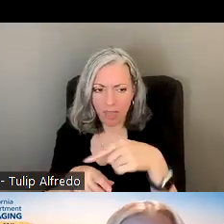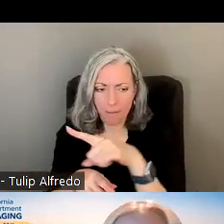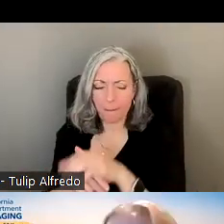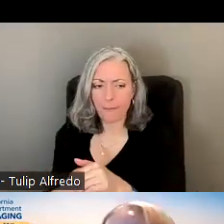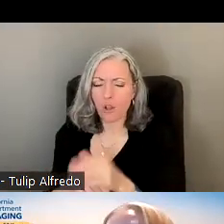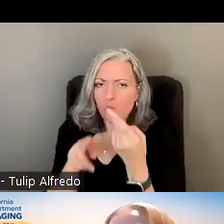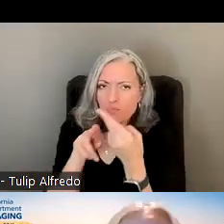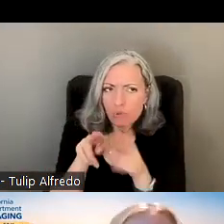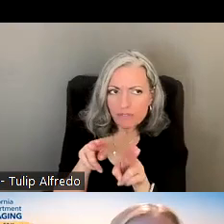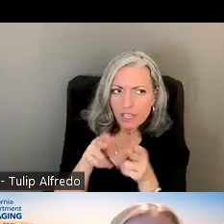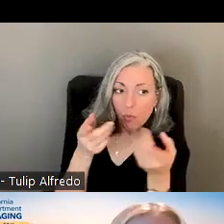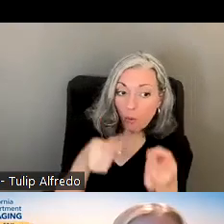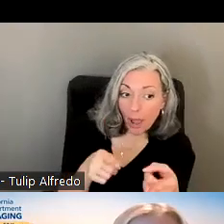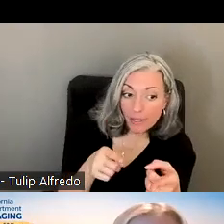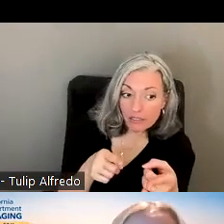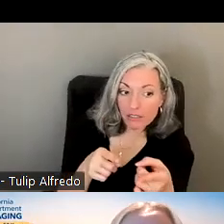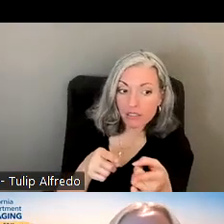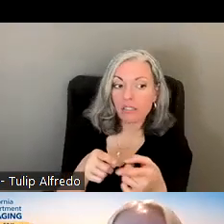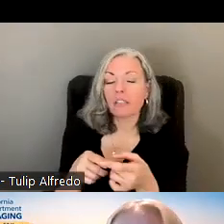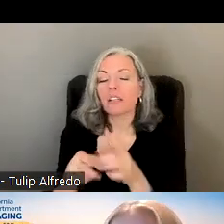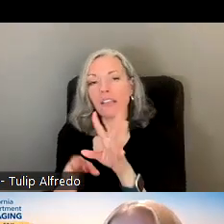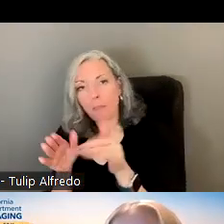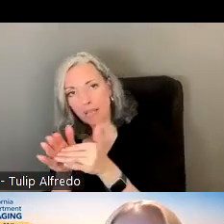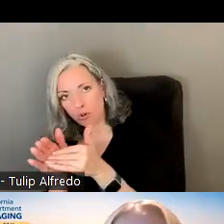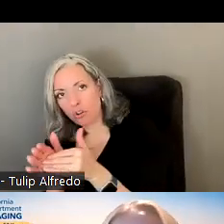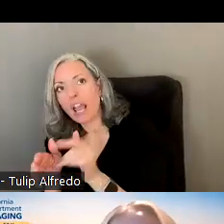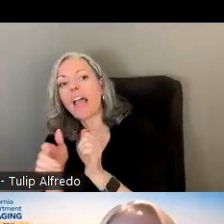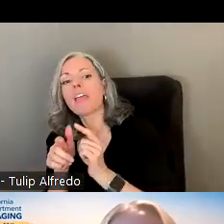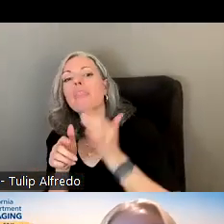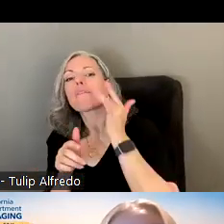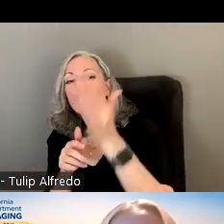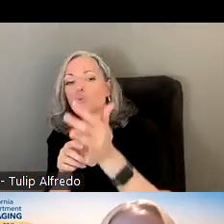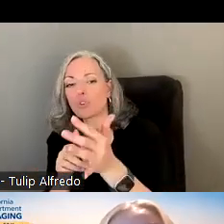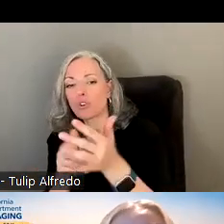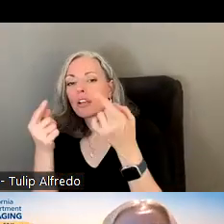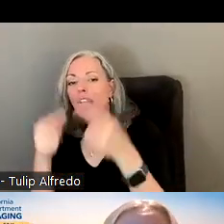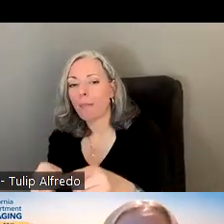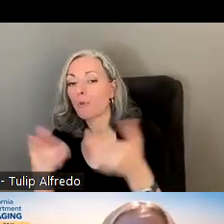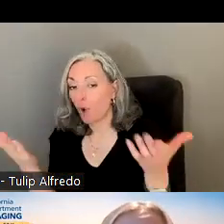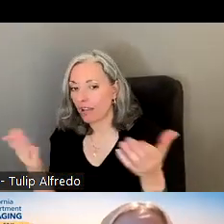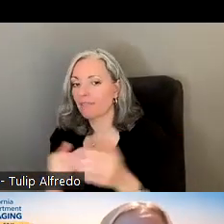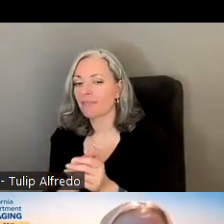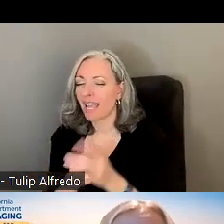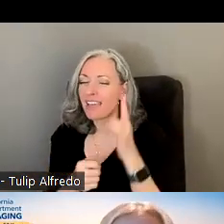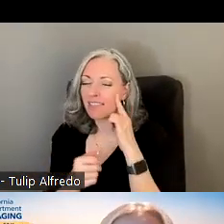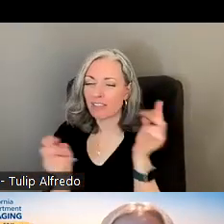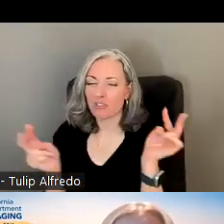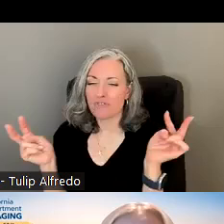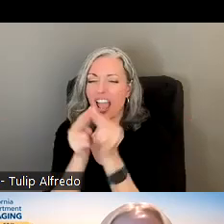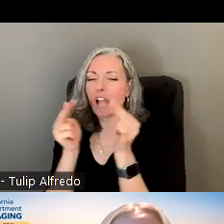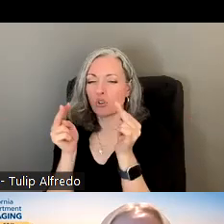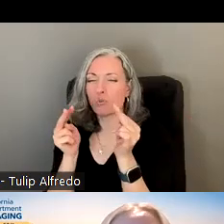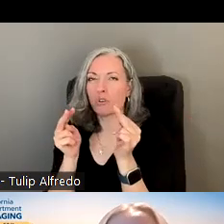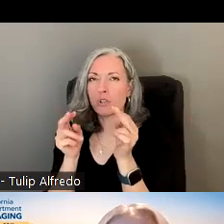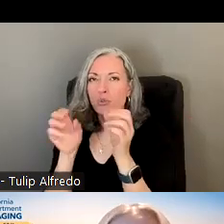short-term outcomes, intermediate outcomes, and then long-term outcomes, because I think there's a lot of value in being able to